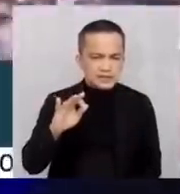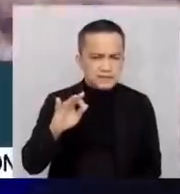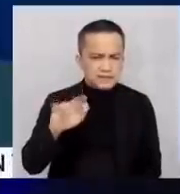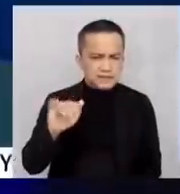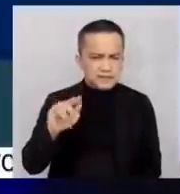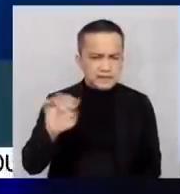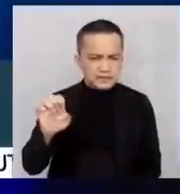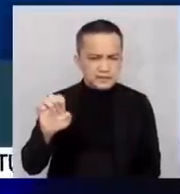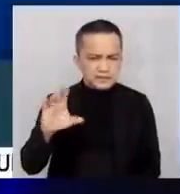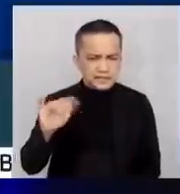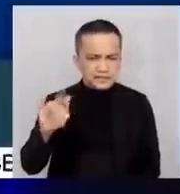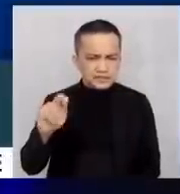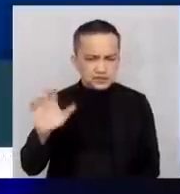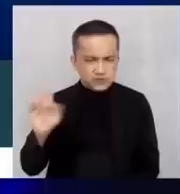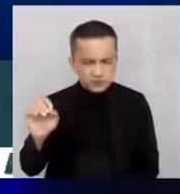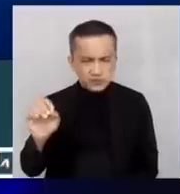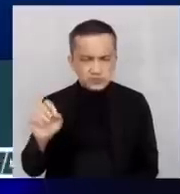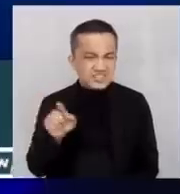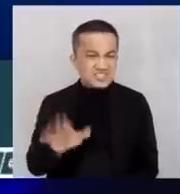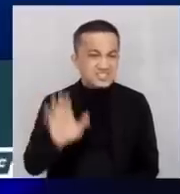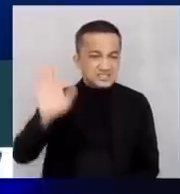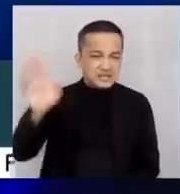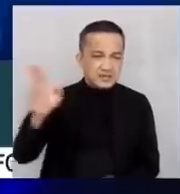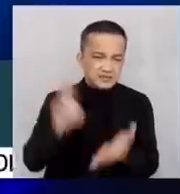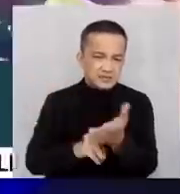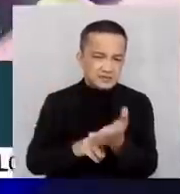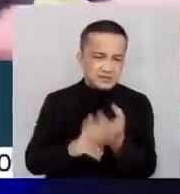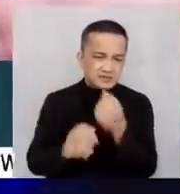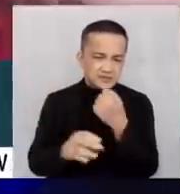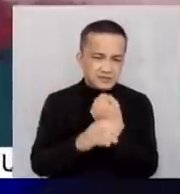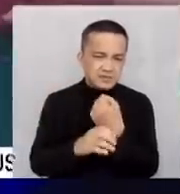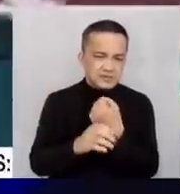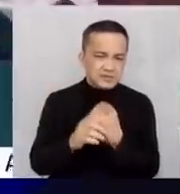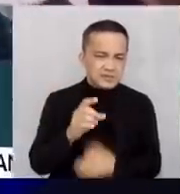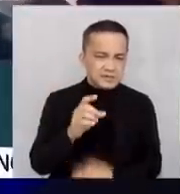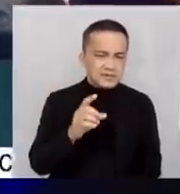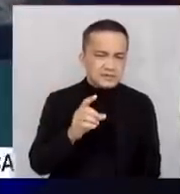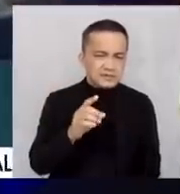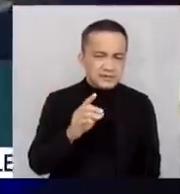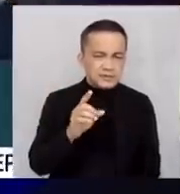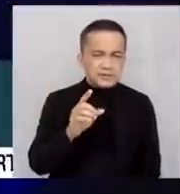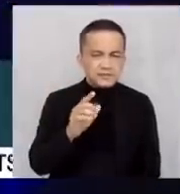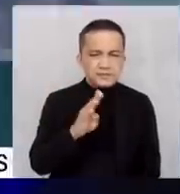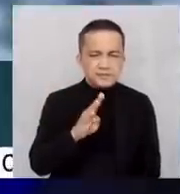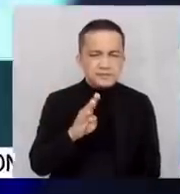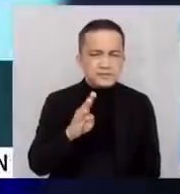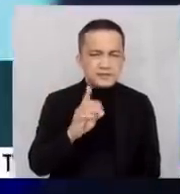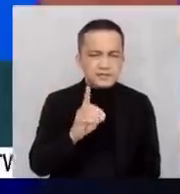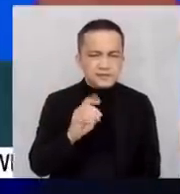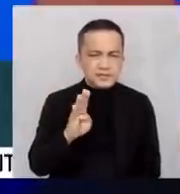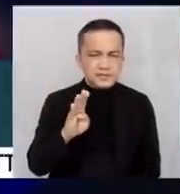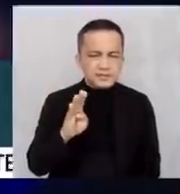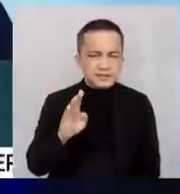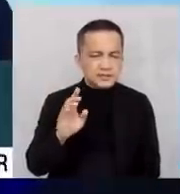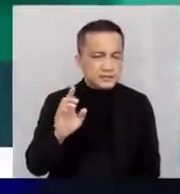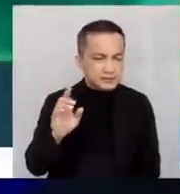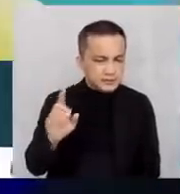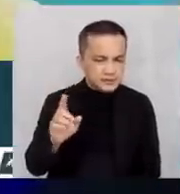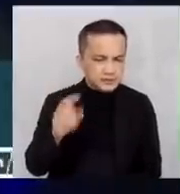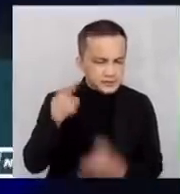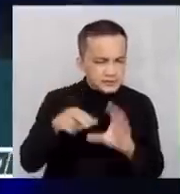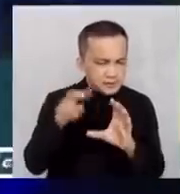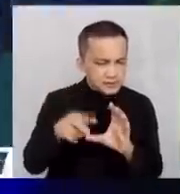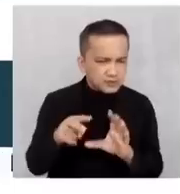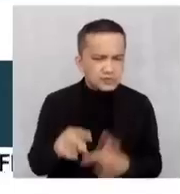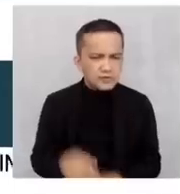contract dito sa DBB contract, mm-hmm, yung promotional video.